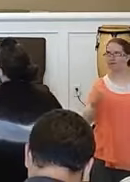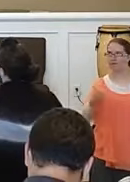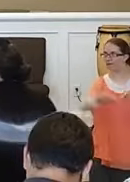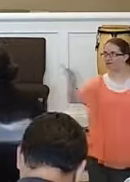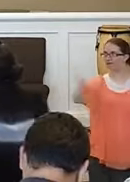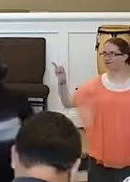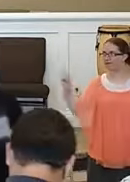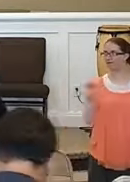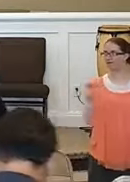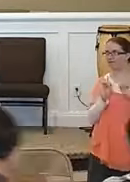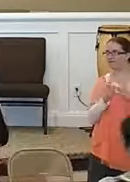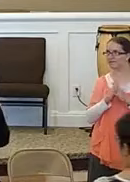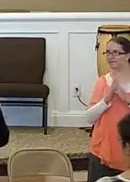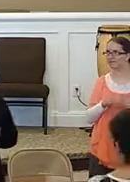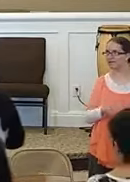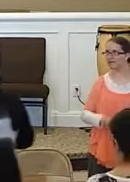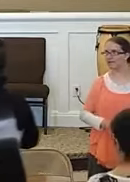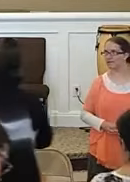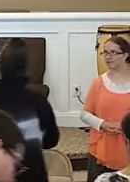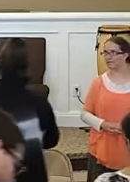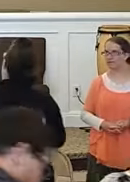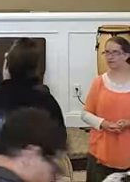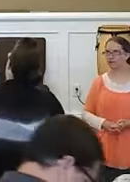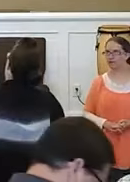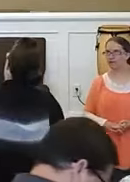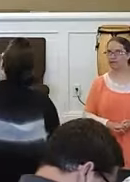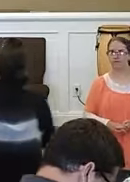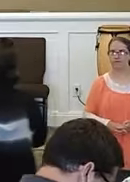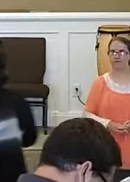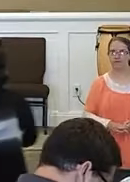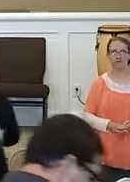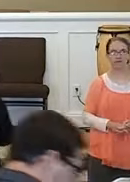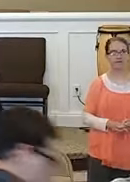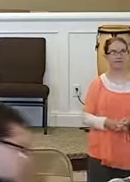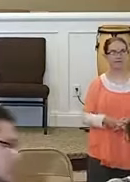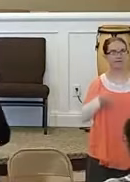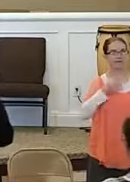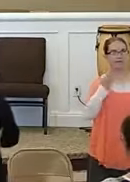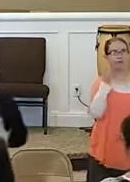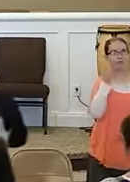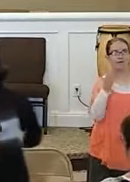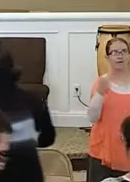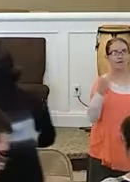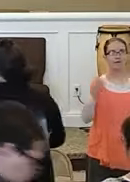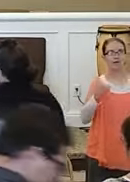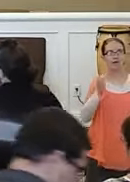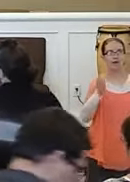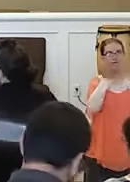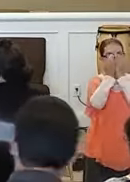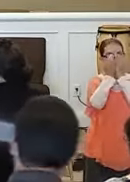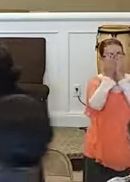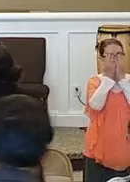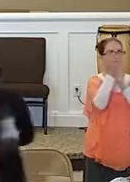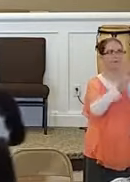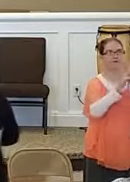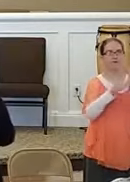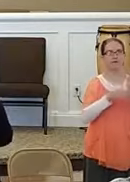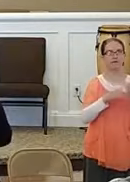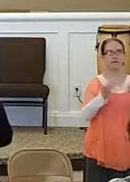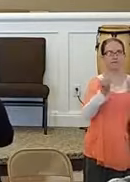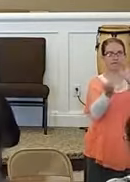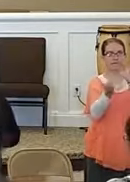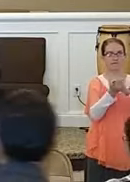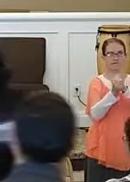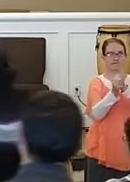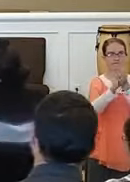you, amen. So if you would just watch that, we do have masking gloves available. Also, there's sanitizer